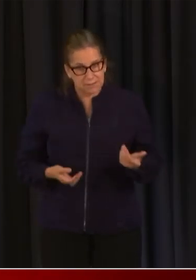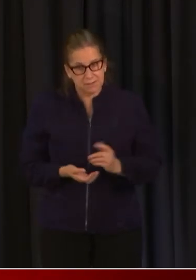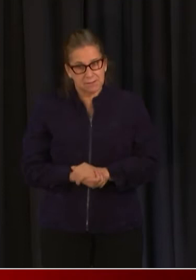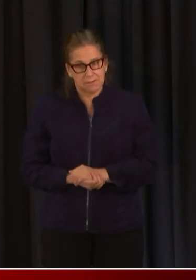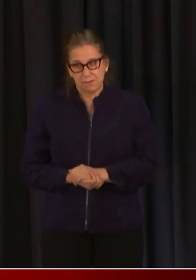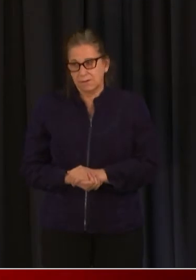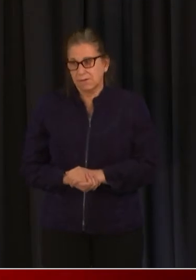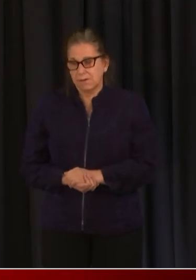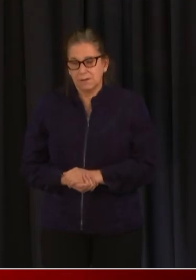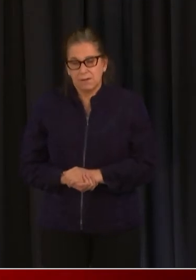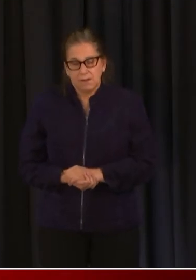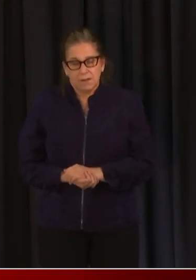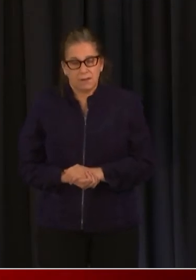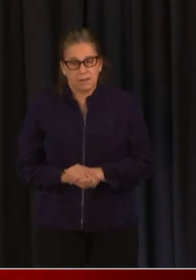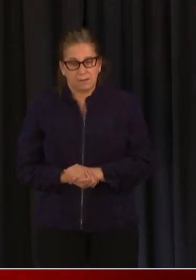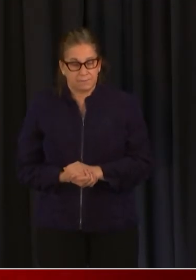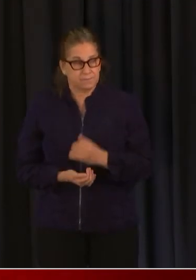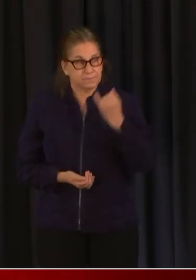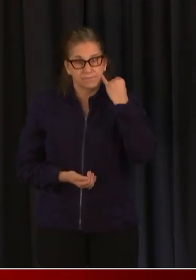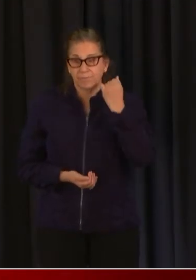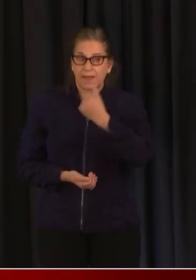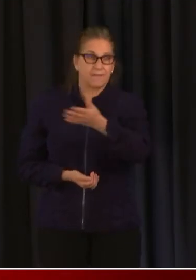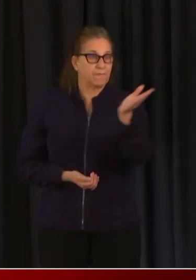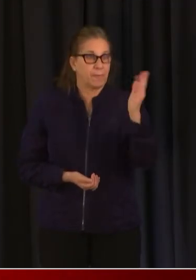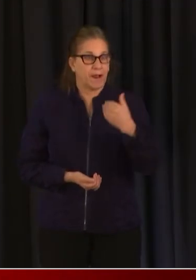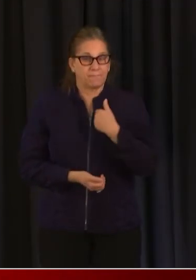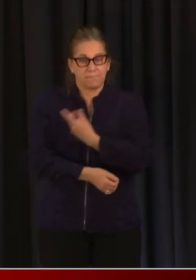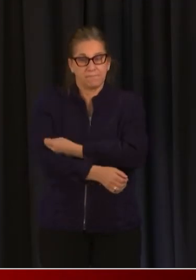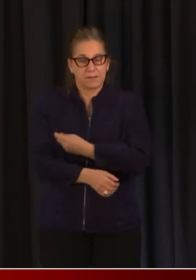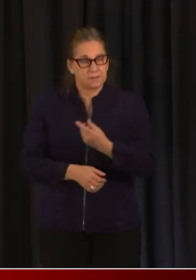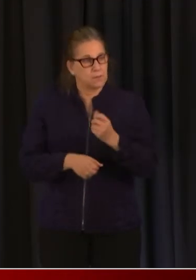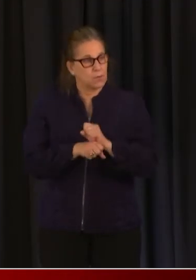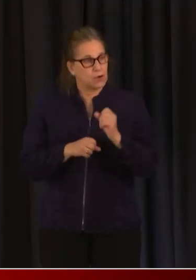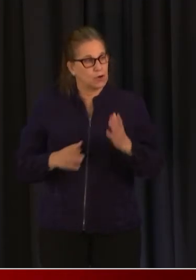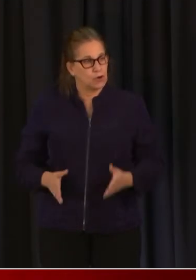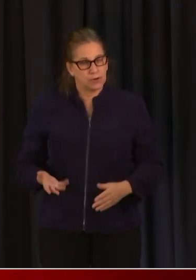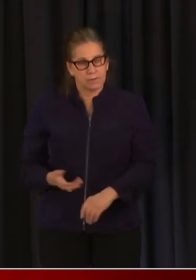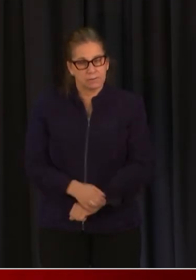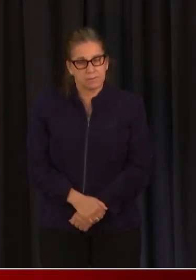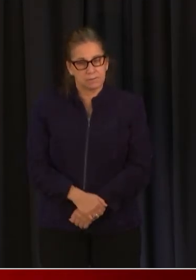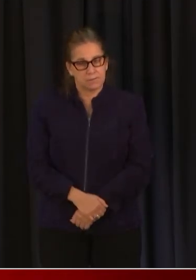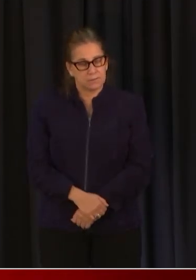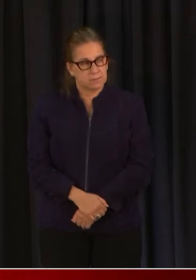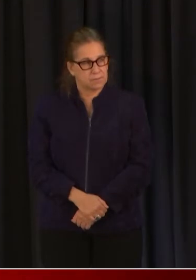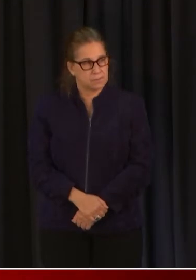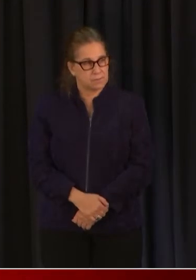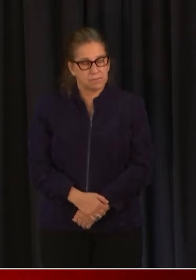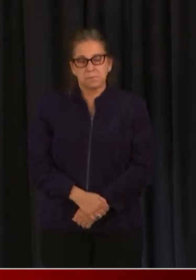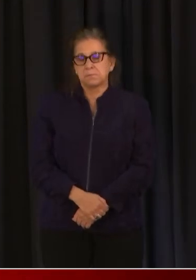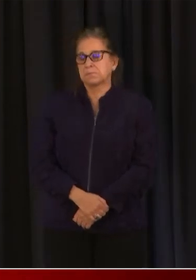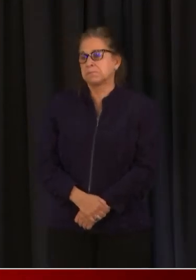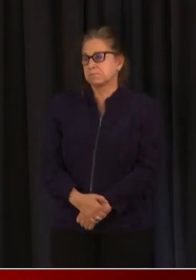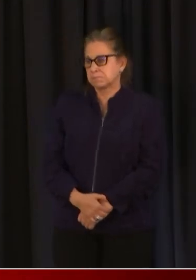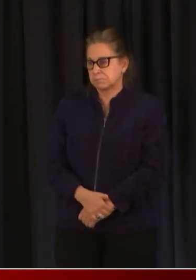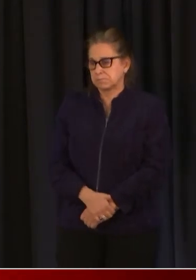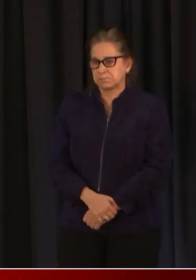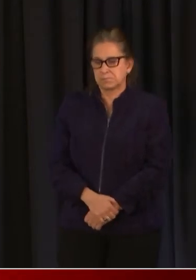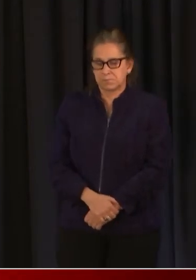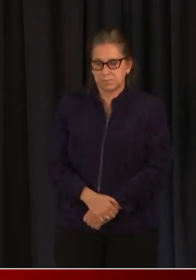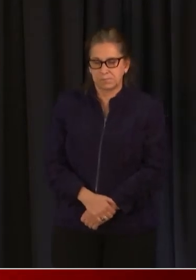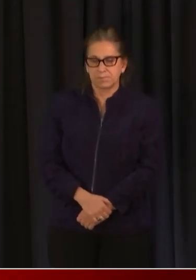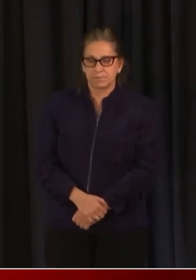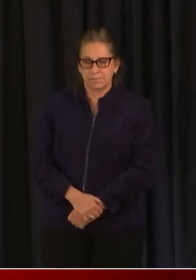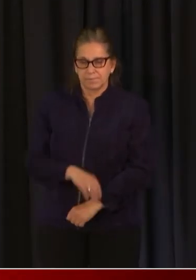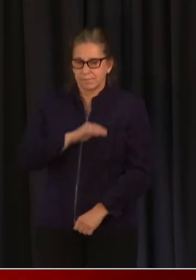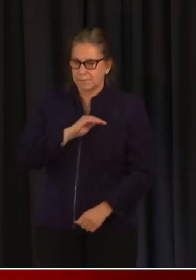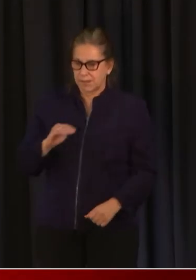means if everyone is vaccinated, everyone who steps foot in the bar is vaccinated. You're